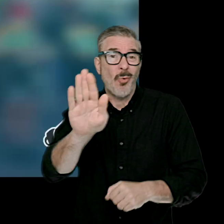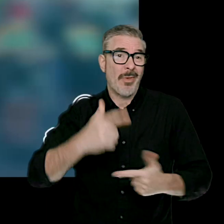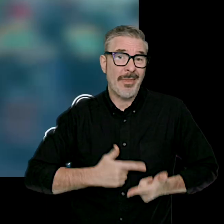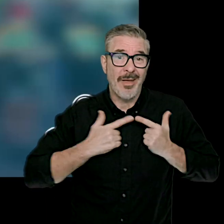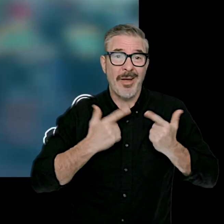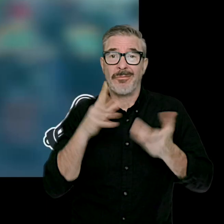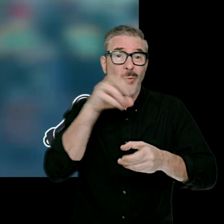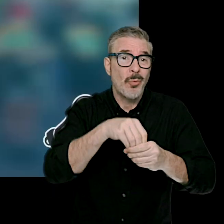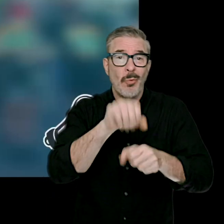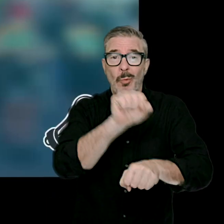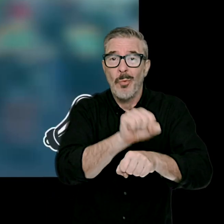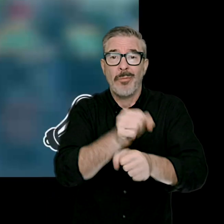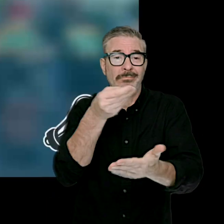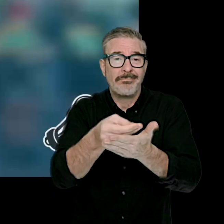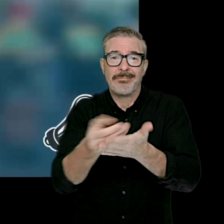for yourself.